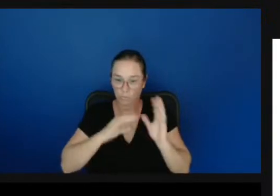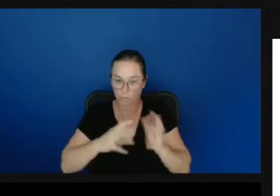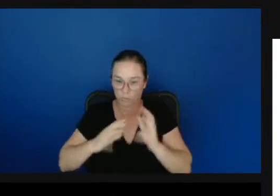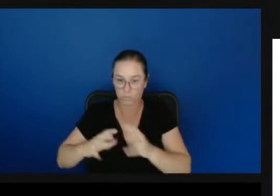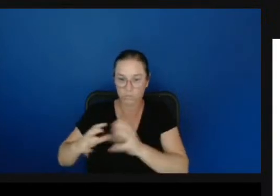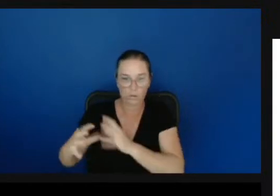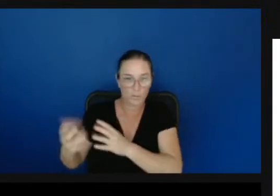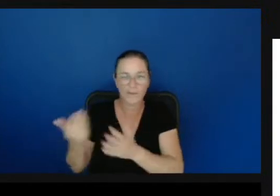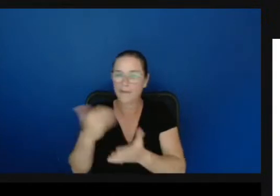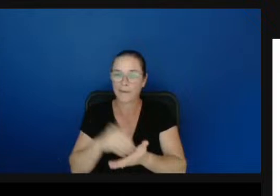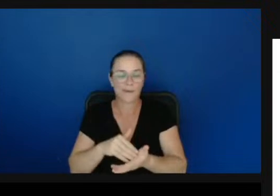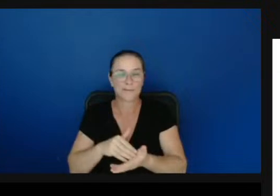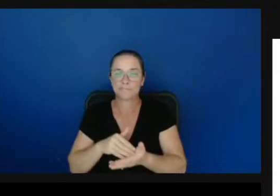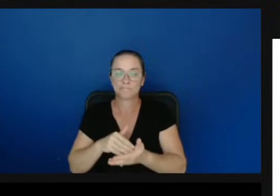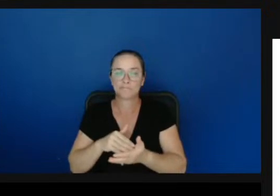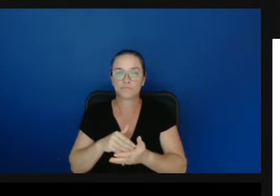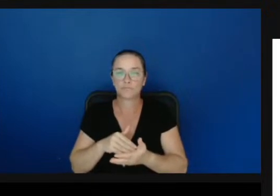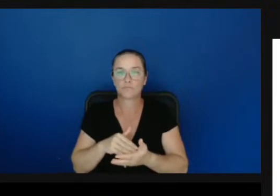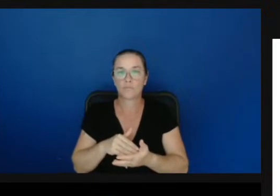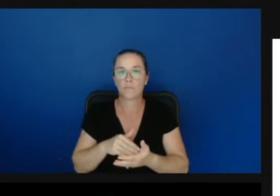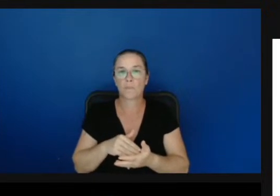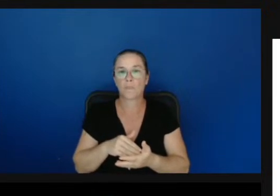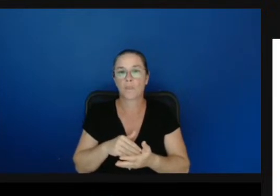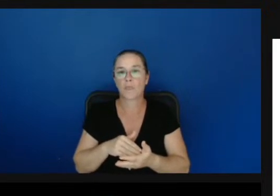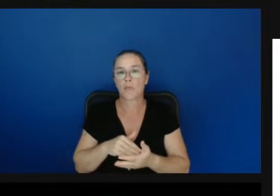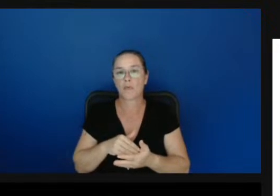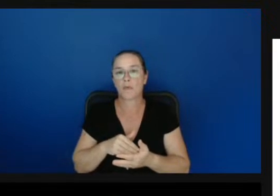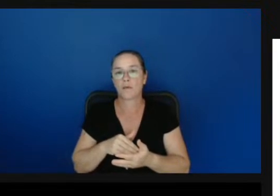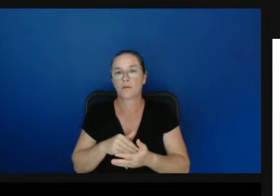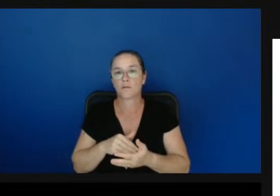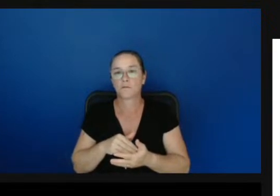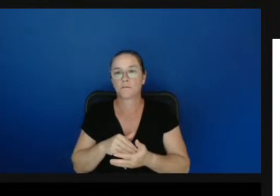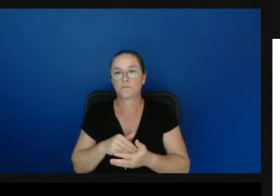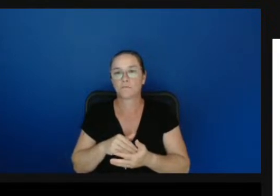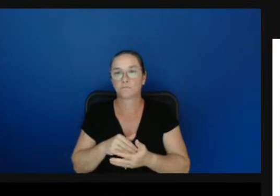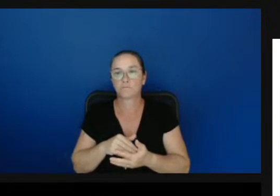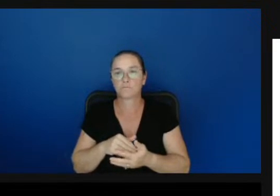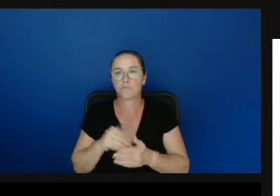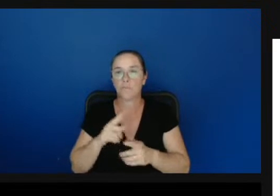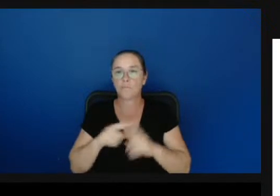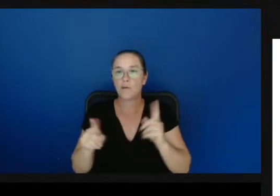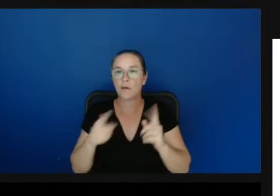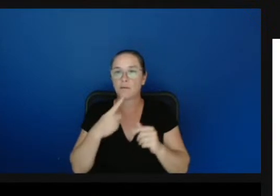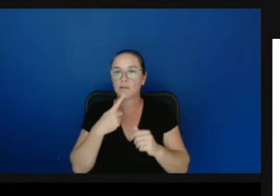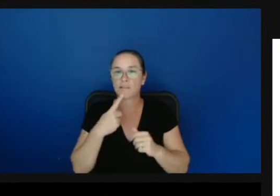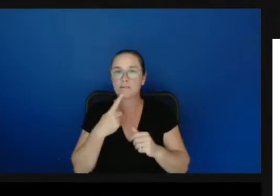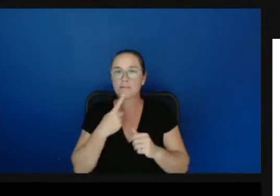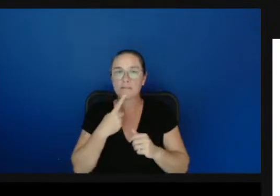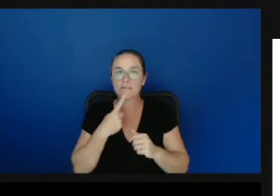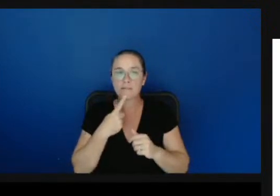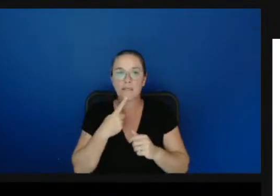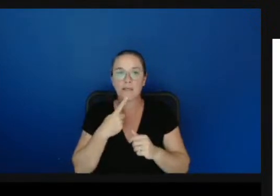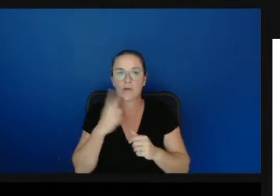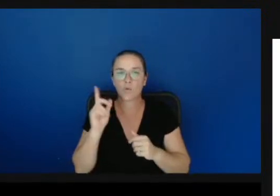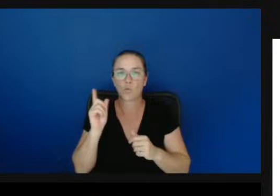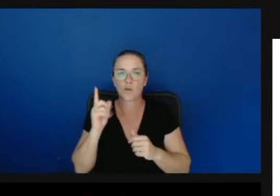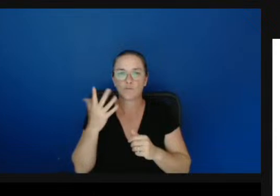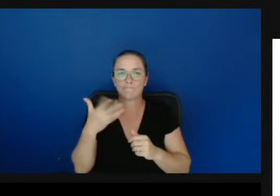However, at that point in time, they came out to say, let's see, where's the